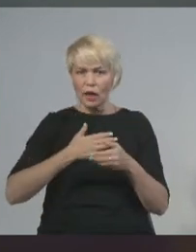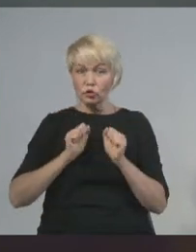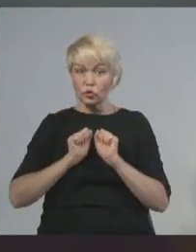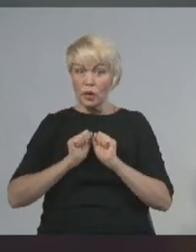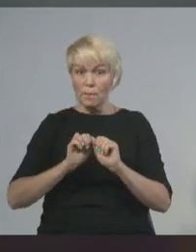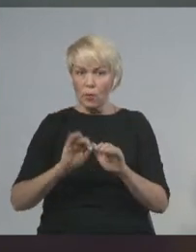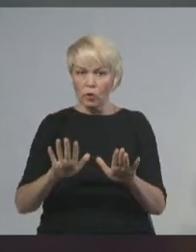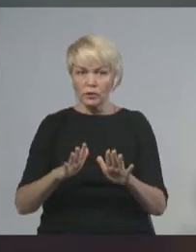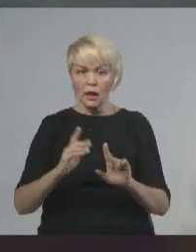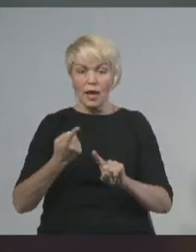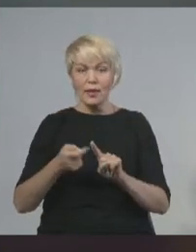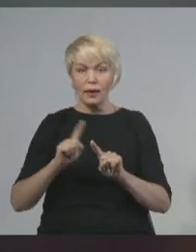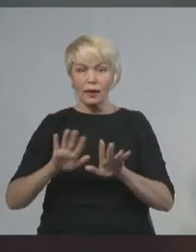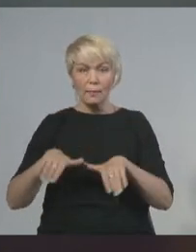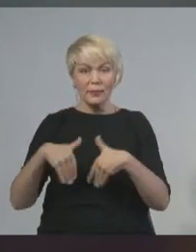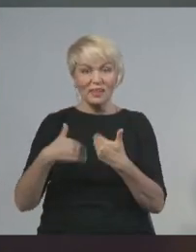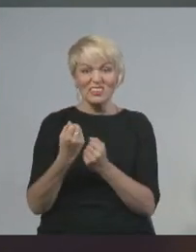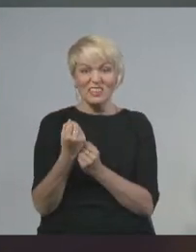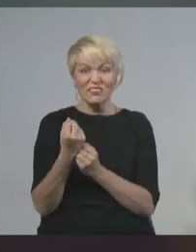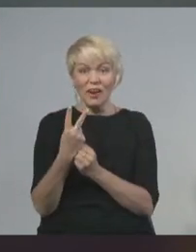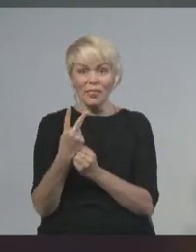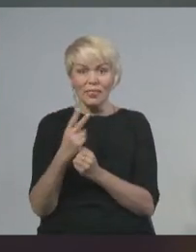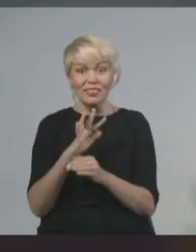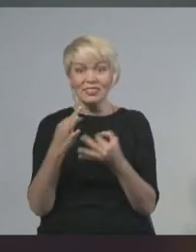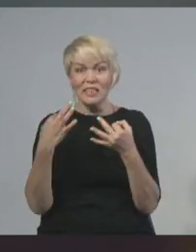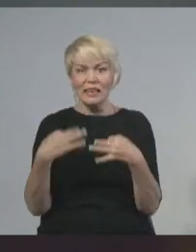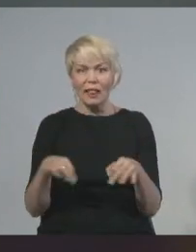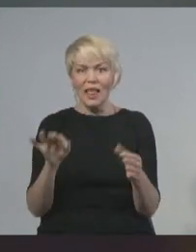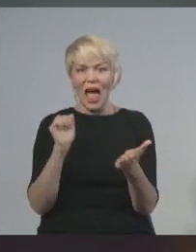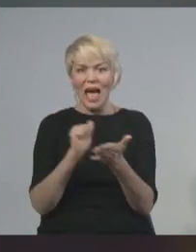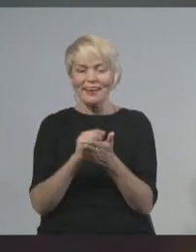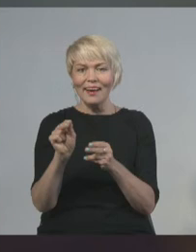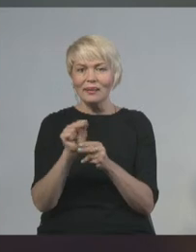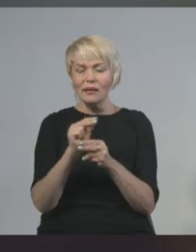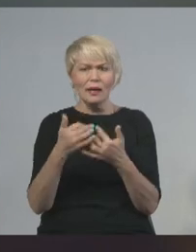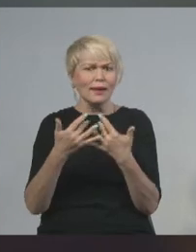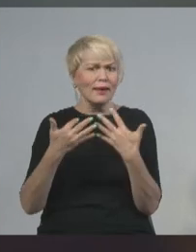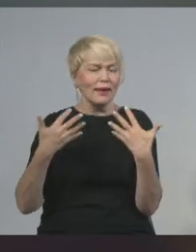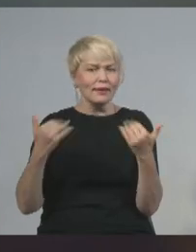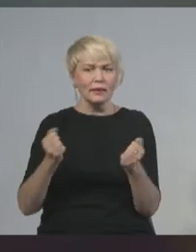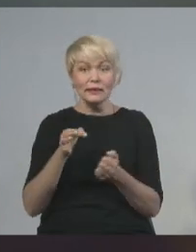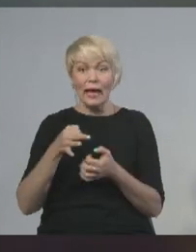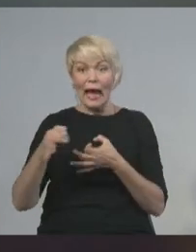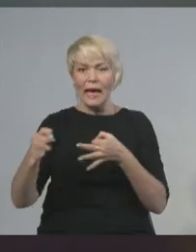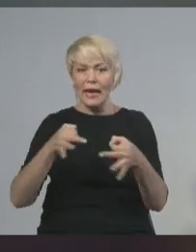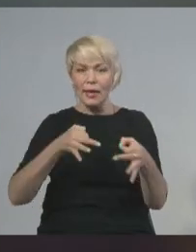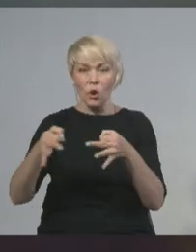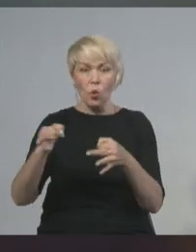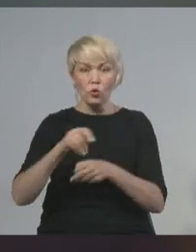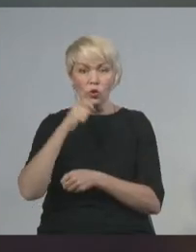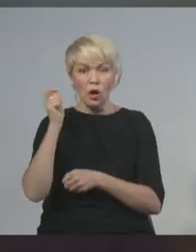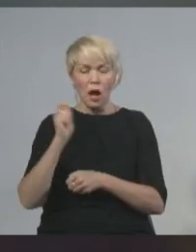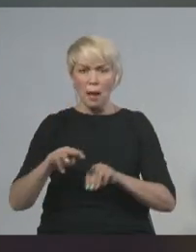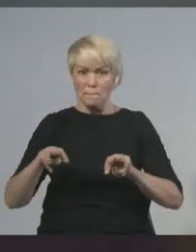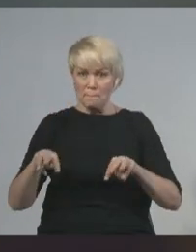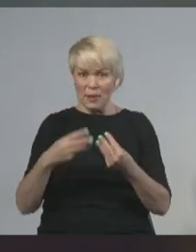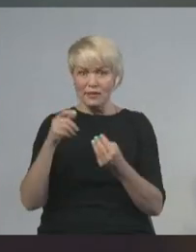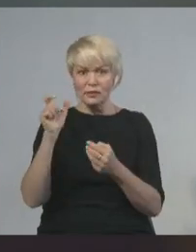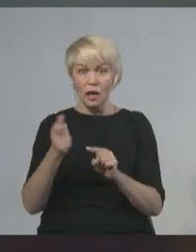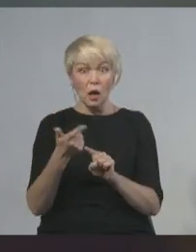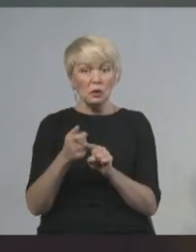by our network that is represented by 12 independent editorial offices all over